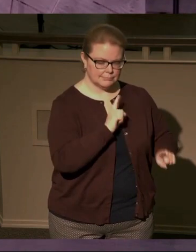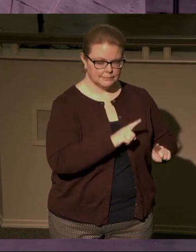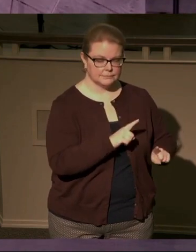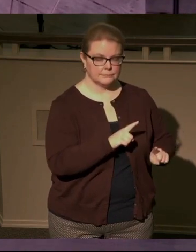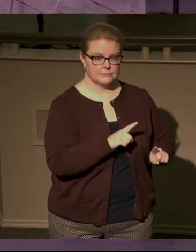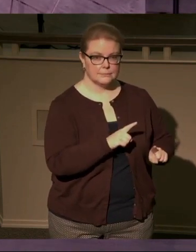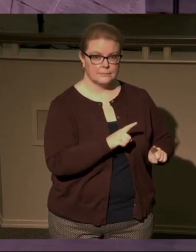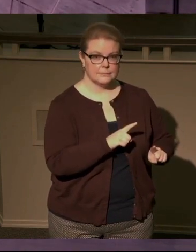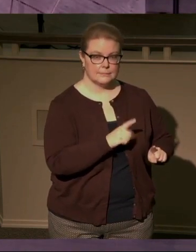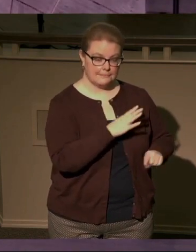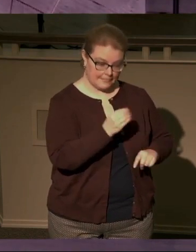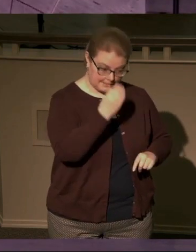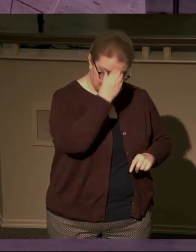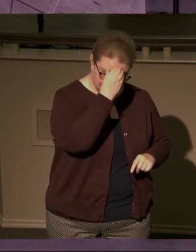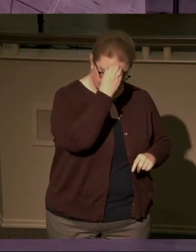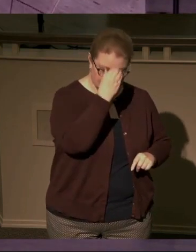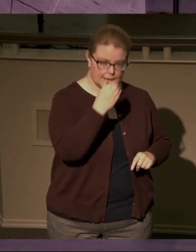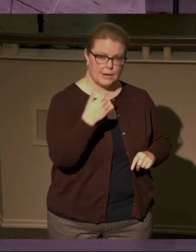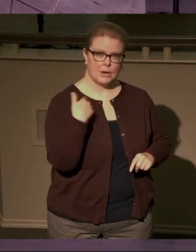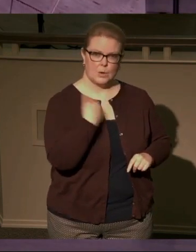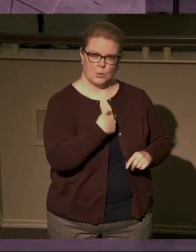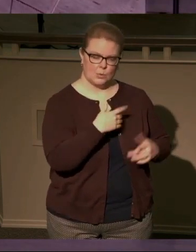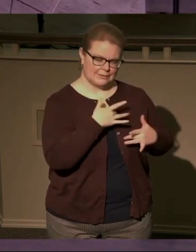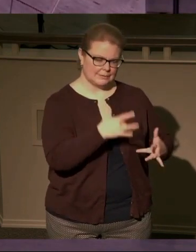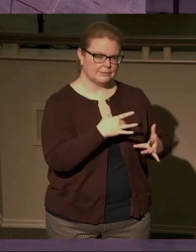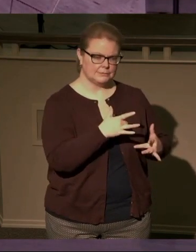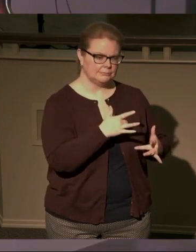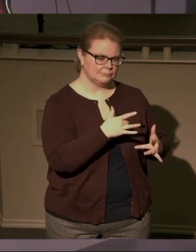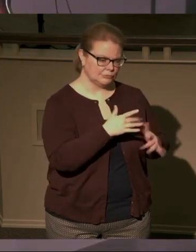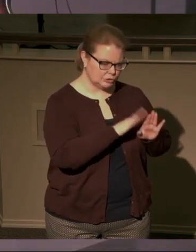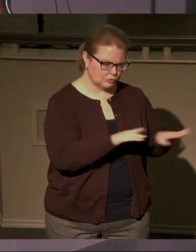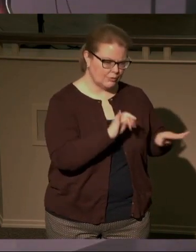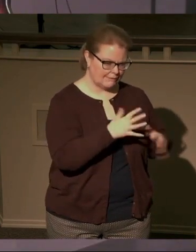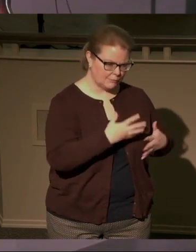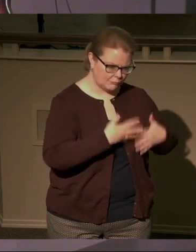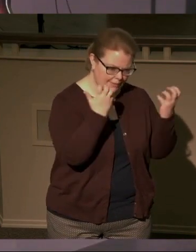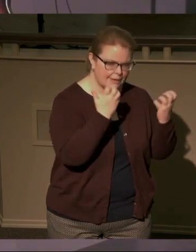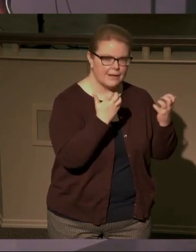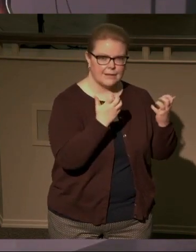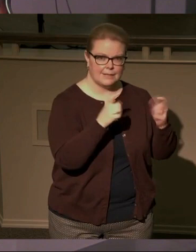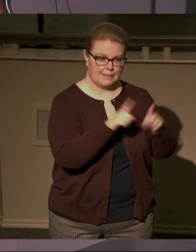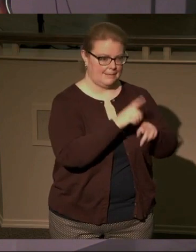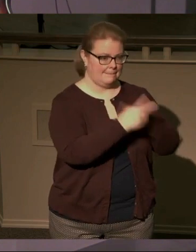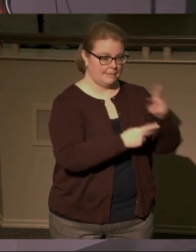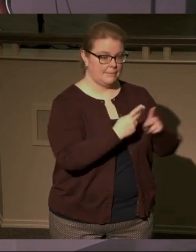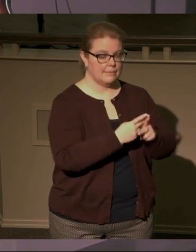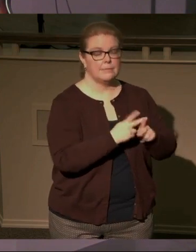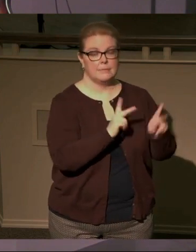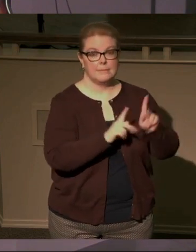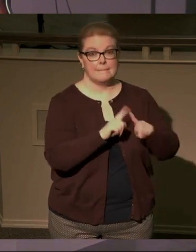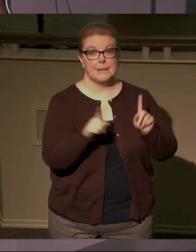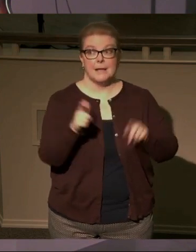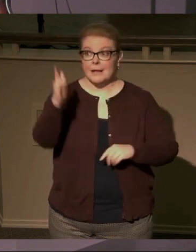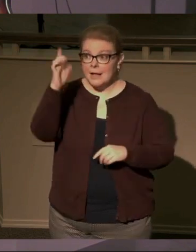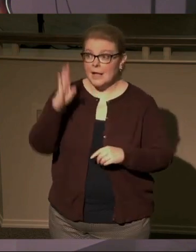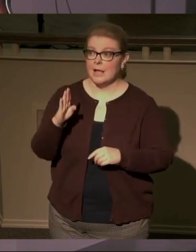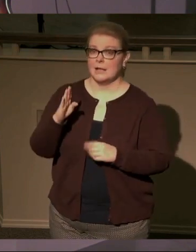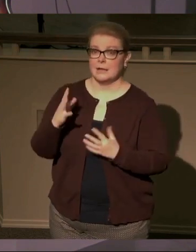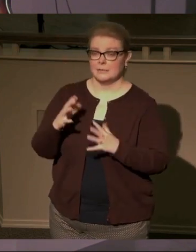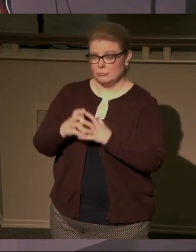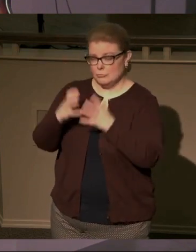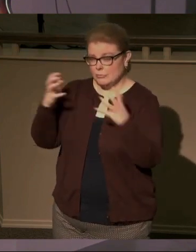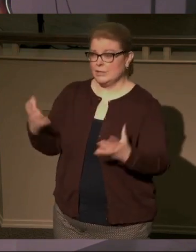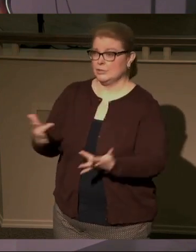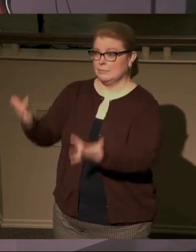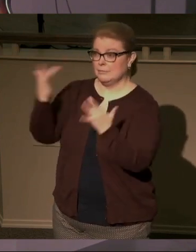and the mind, and were by nature children of wrath like the rest of mankind. But God, being rich in mercy because of the great love